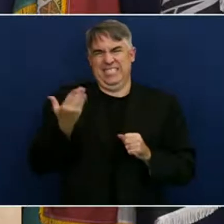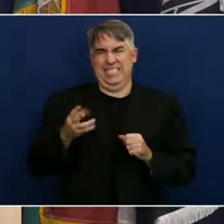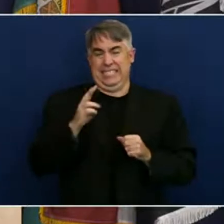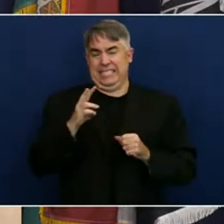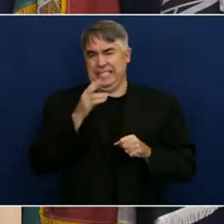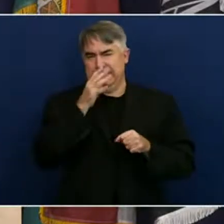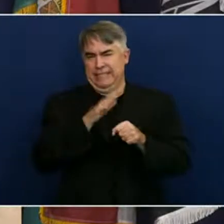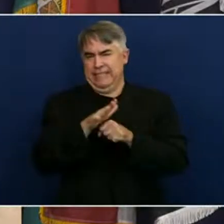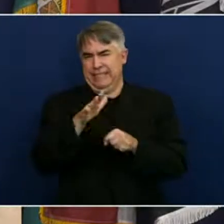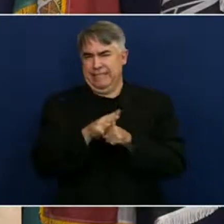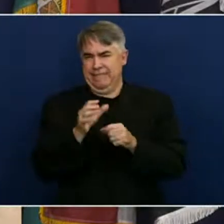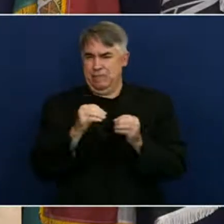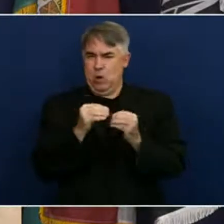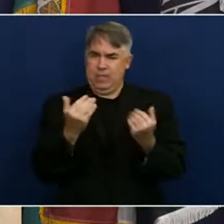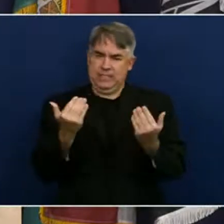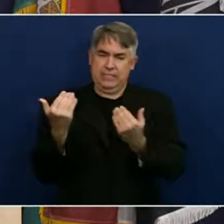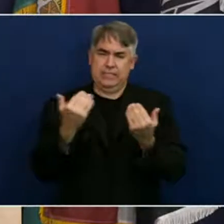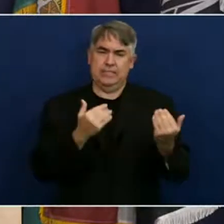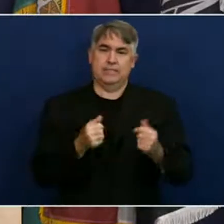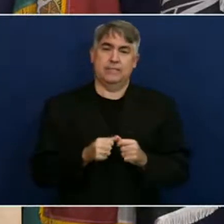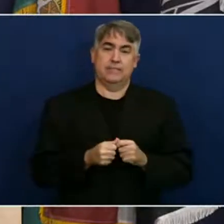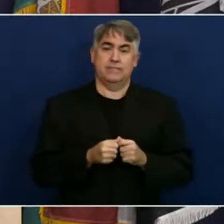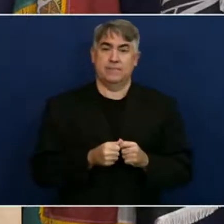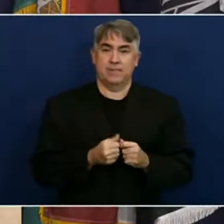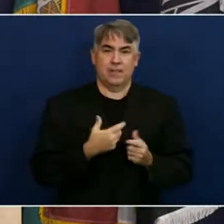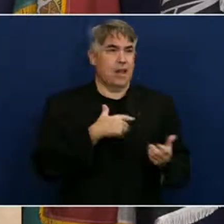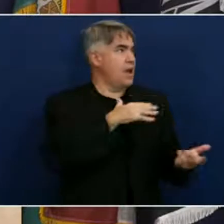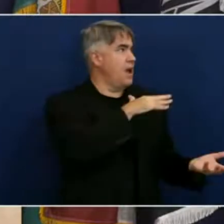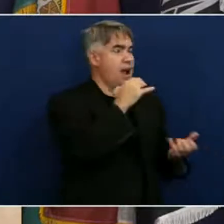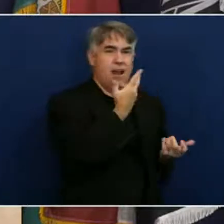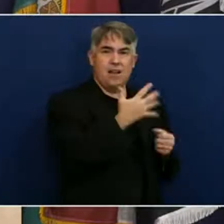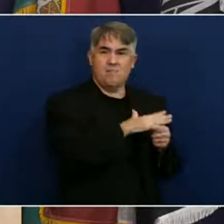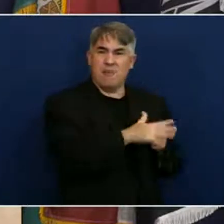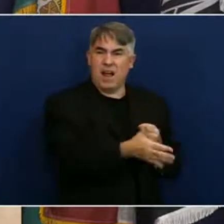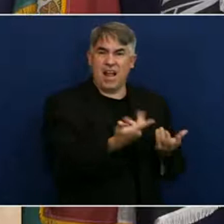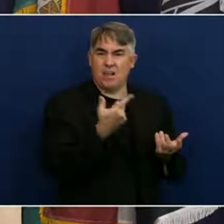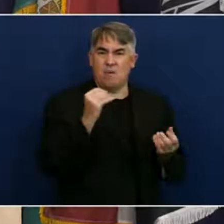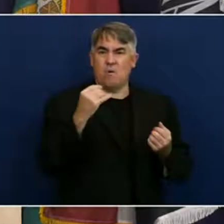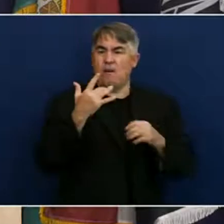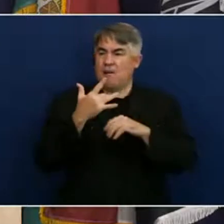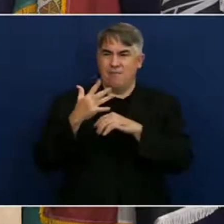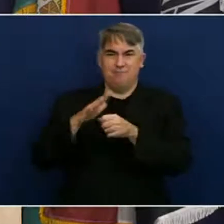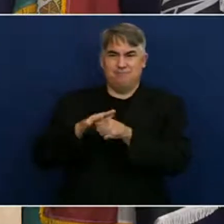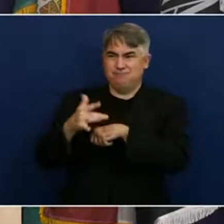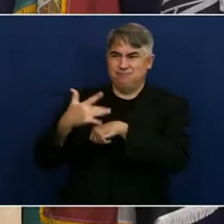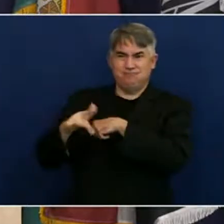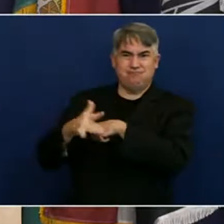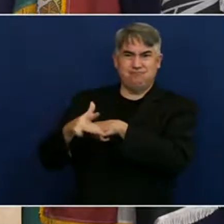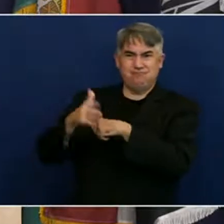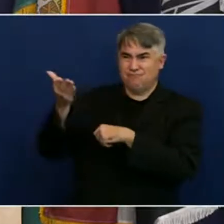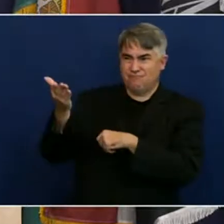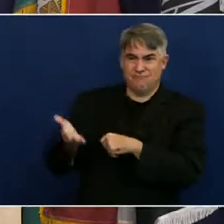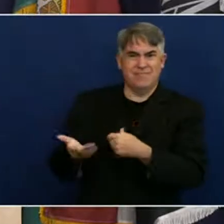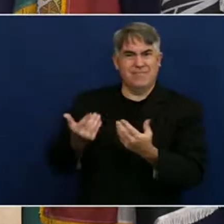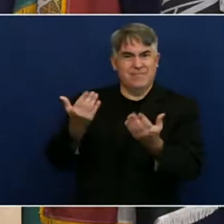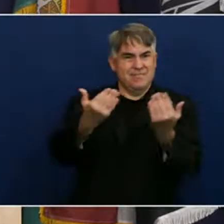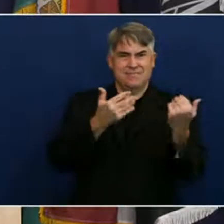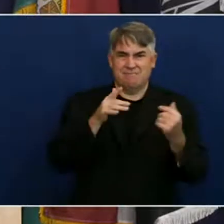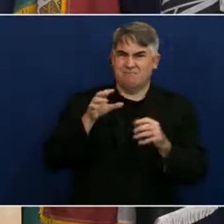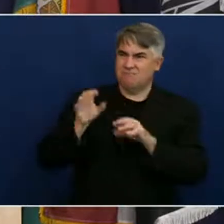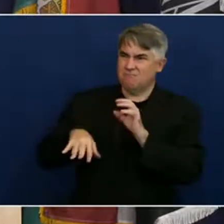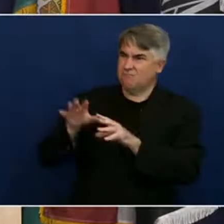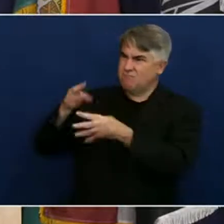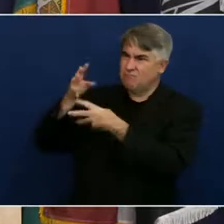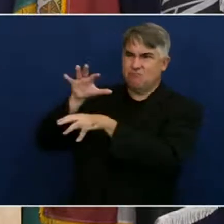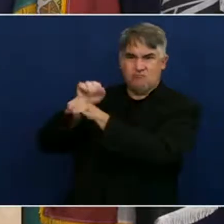was no longer predicated on the supply of vaccine. Now it's really predicated on our ability to get out and work with